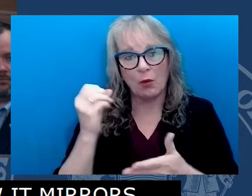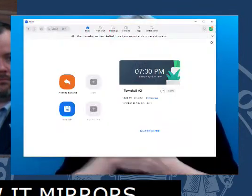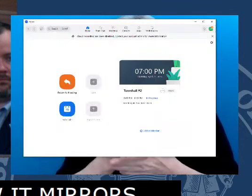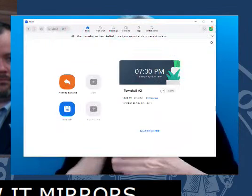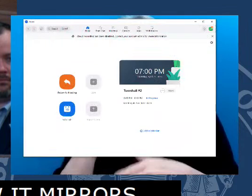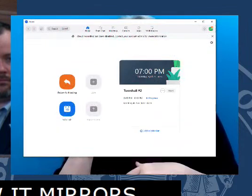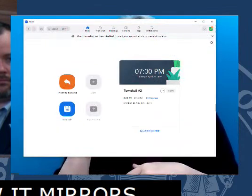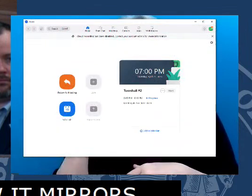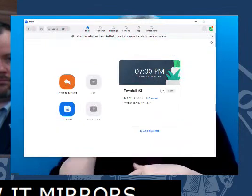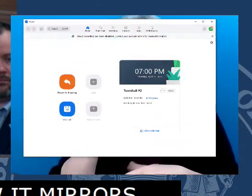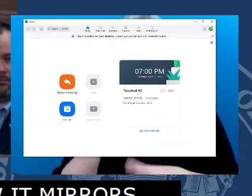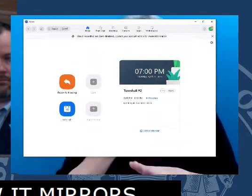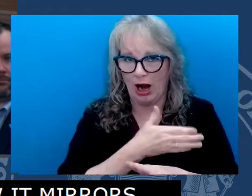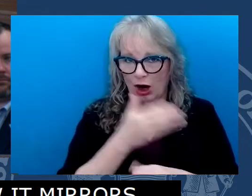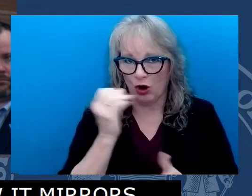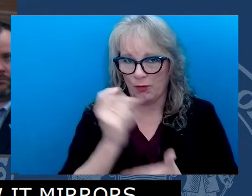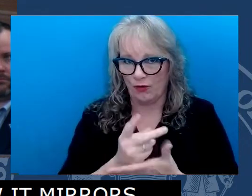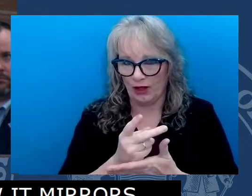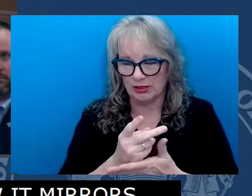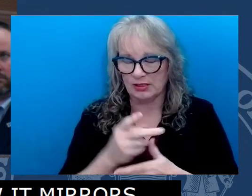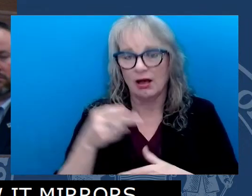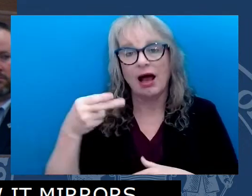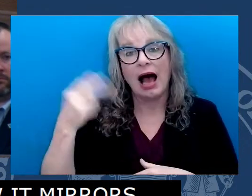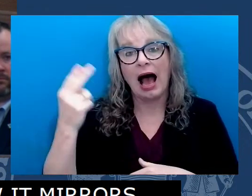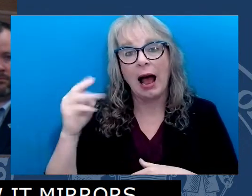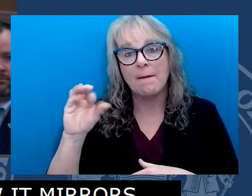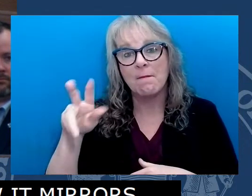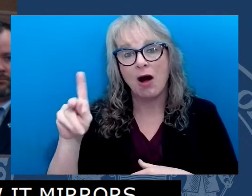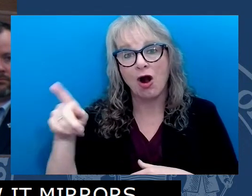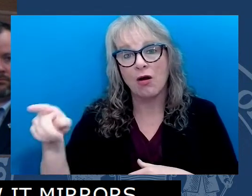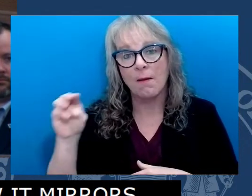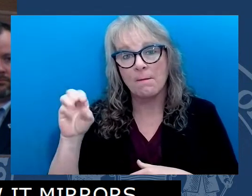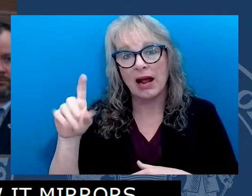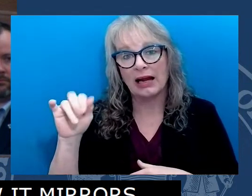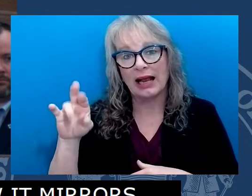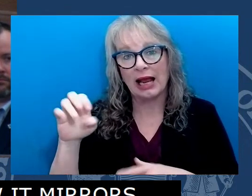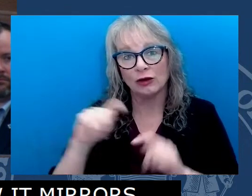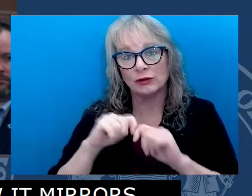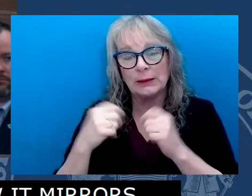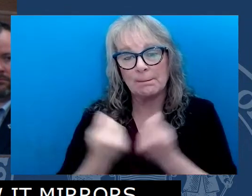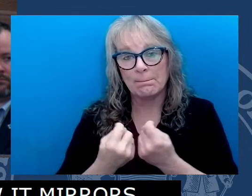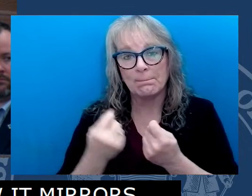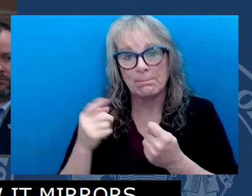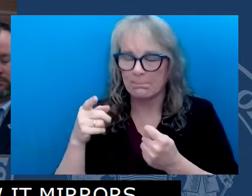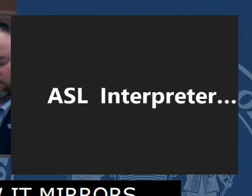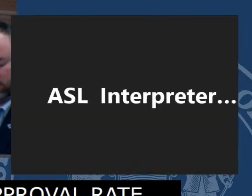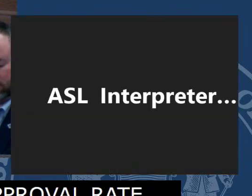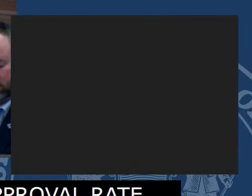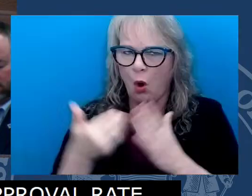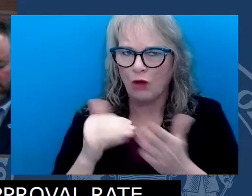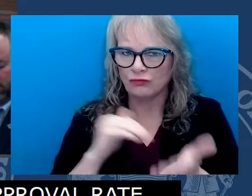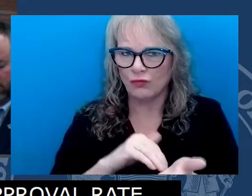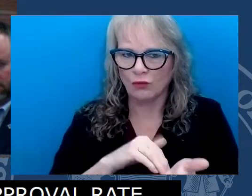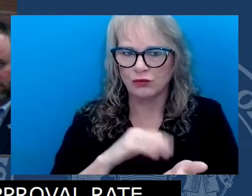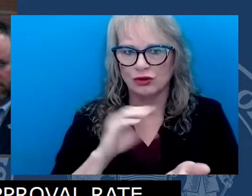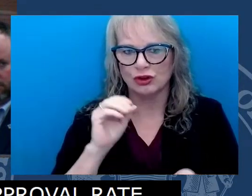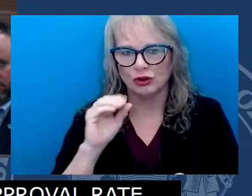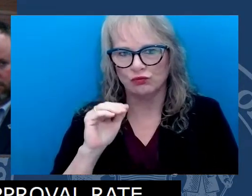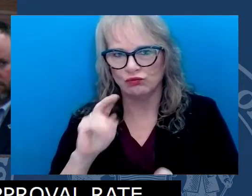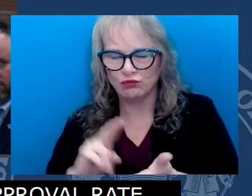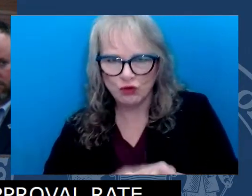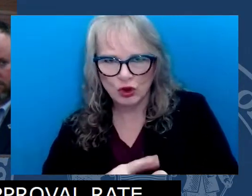for prior approvals. The Highmark Medicare team, and it's all doctors or nurses that do this prior authorization,